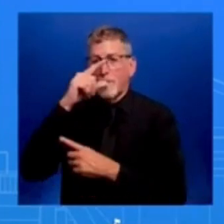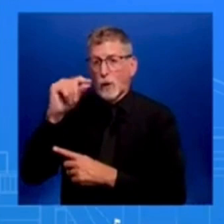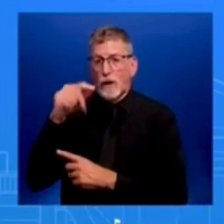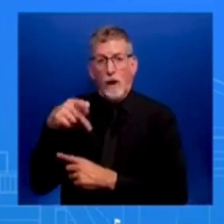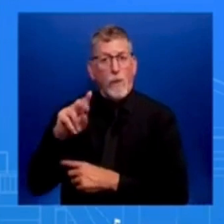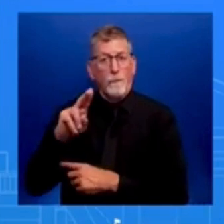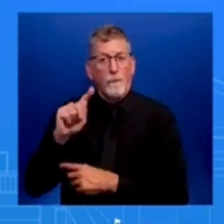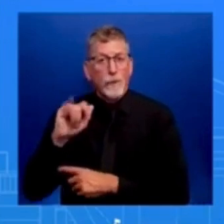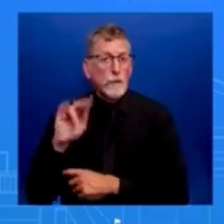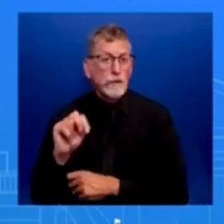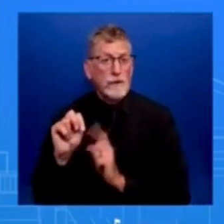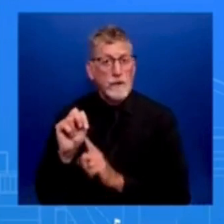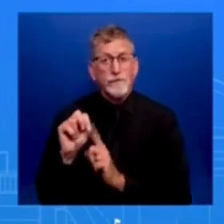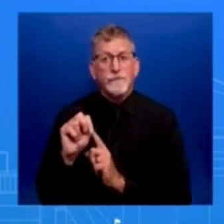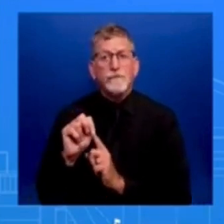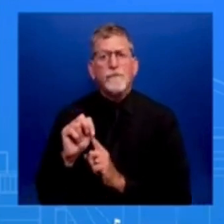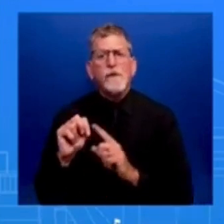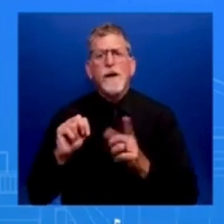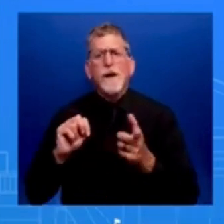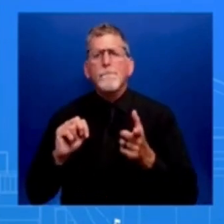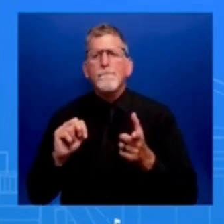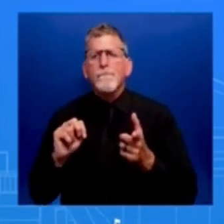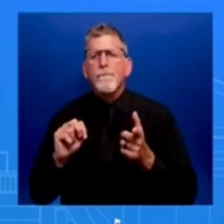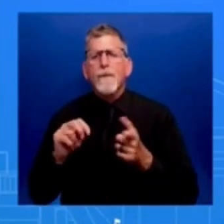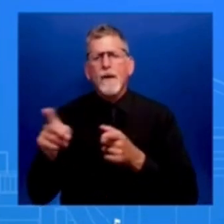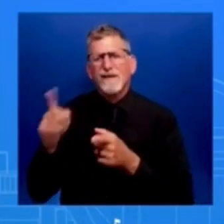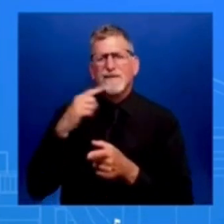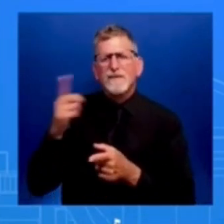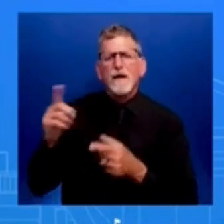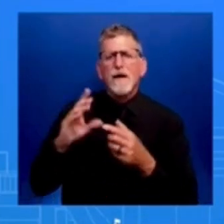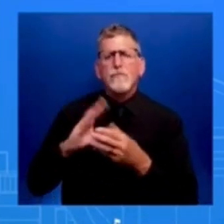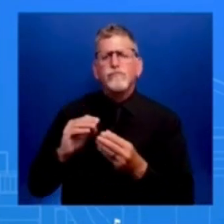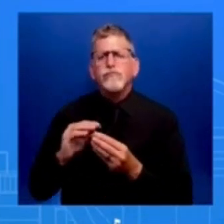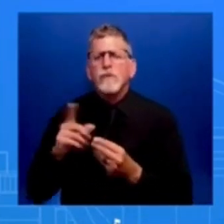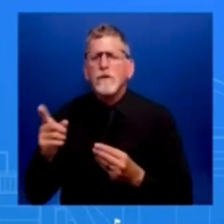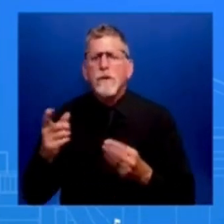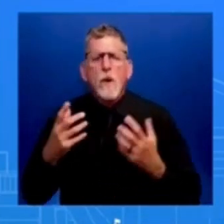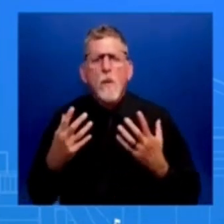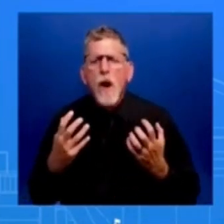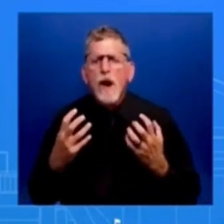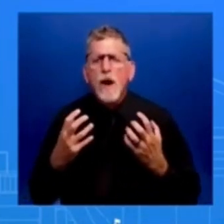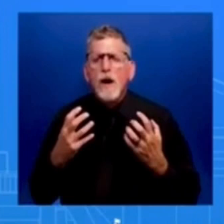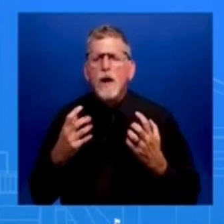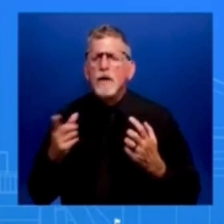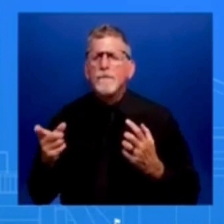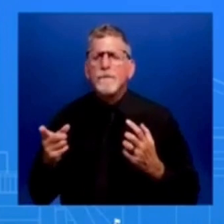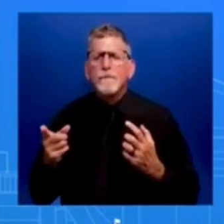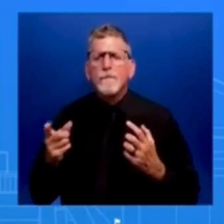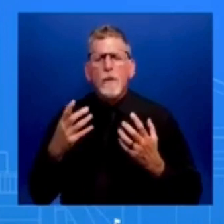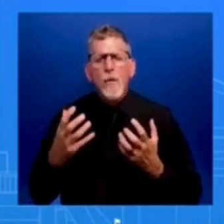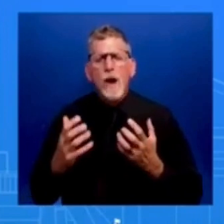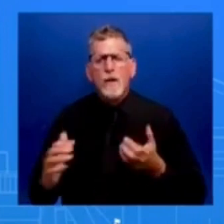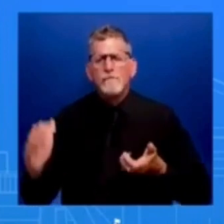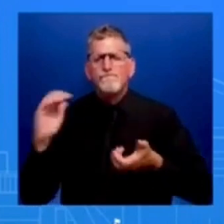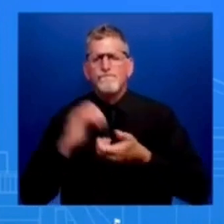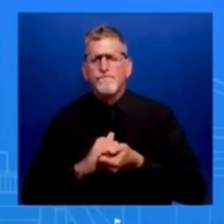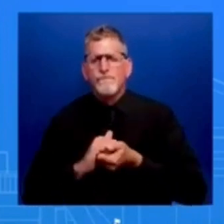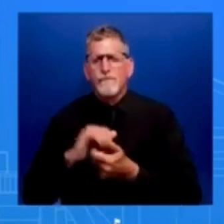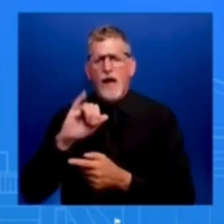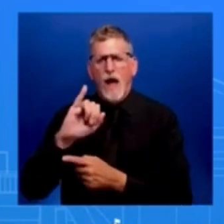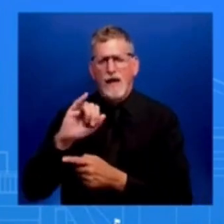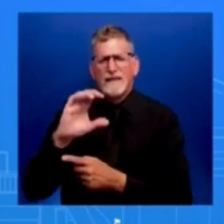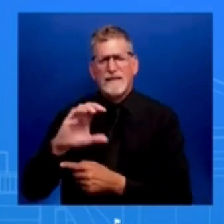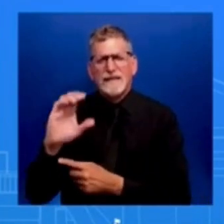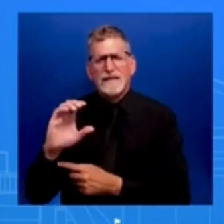know, asked to move ahead, for the government to move ahead with cooperating with the ICC on collecting evidence against the Russians